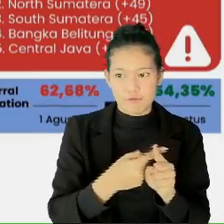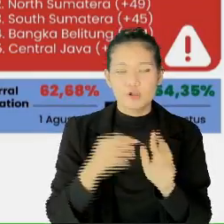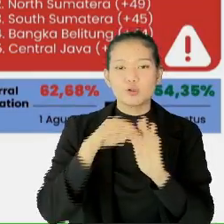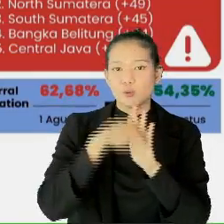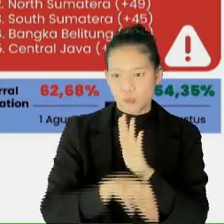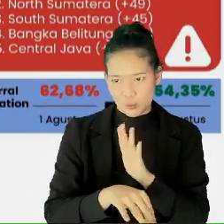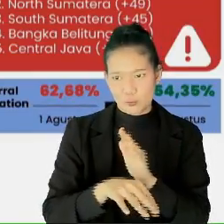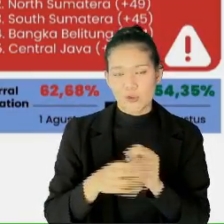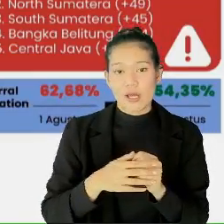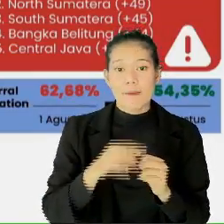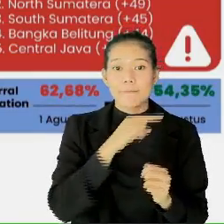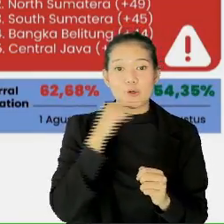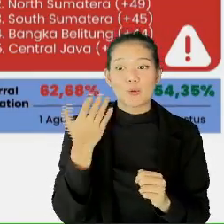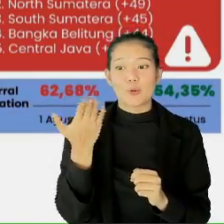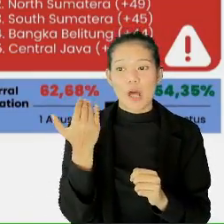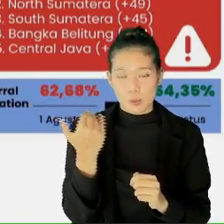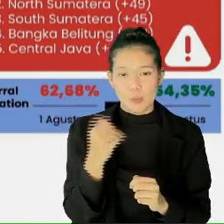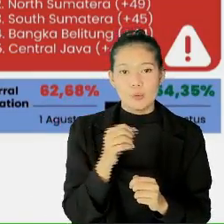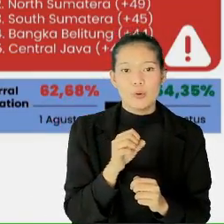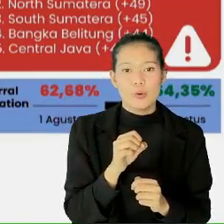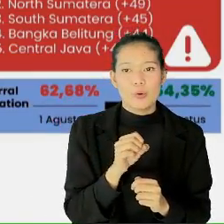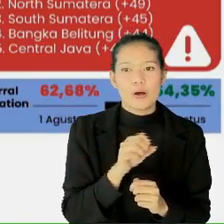from the previous week of